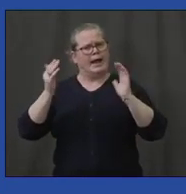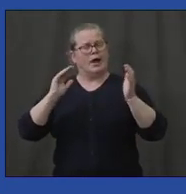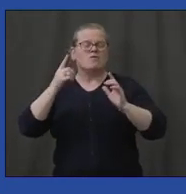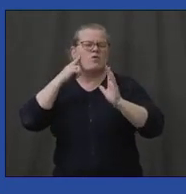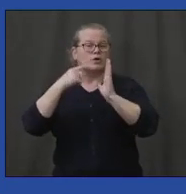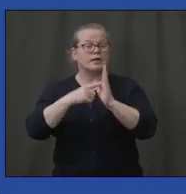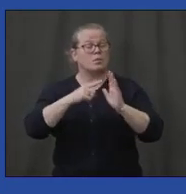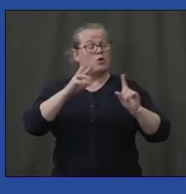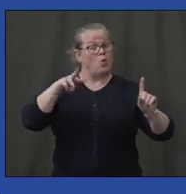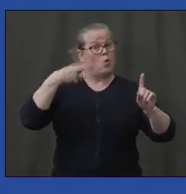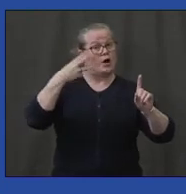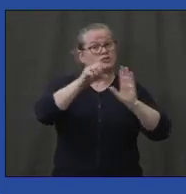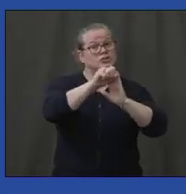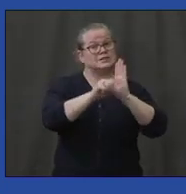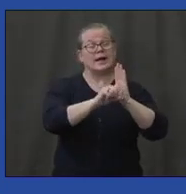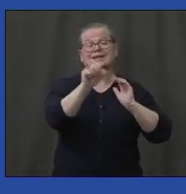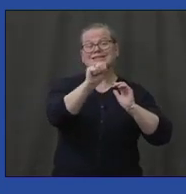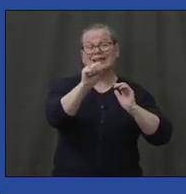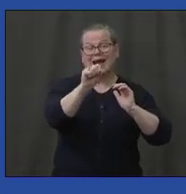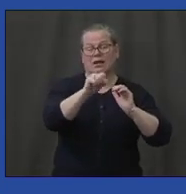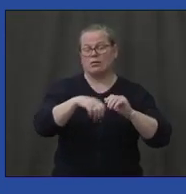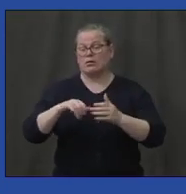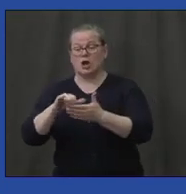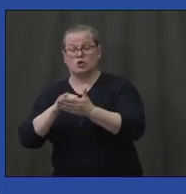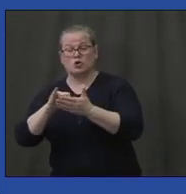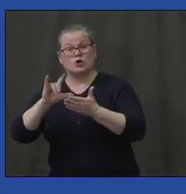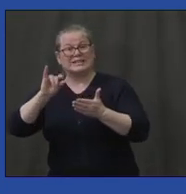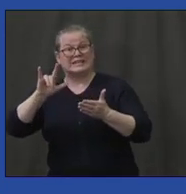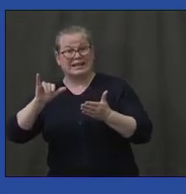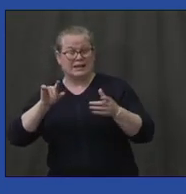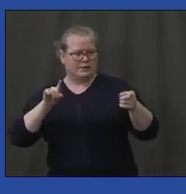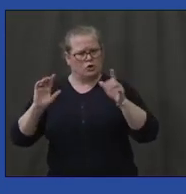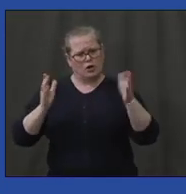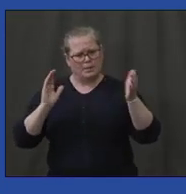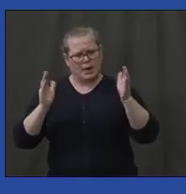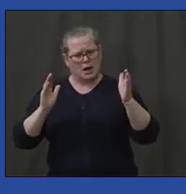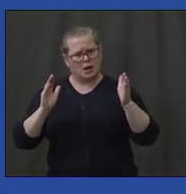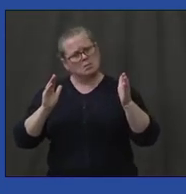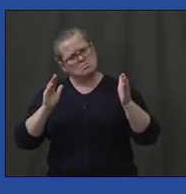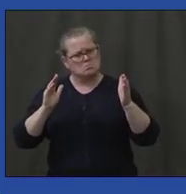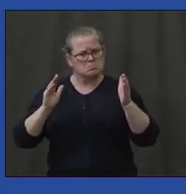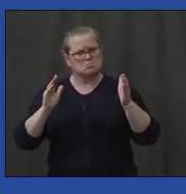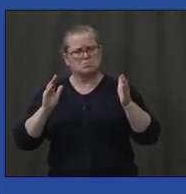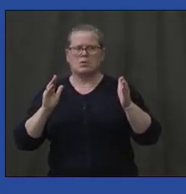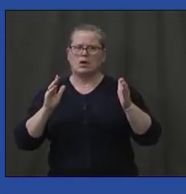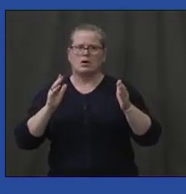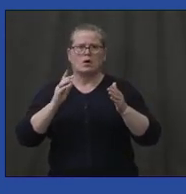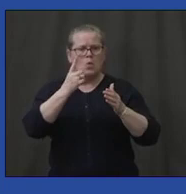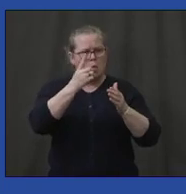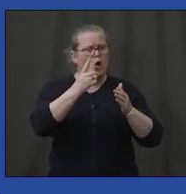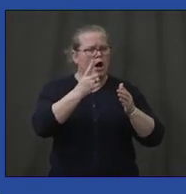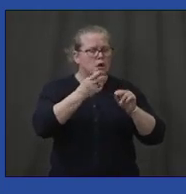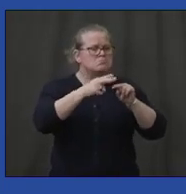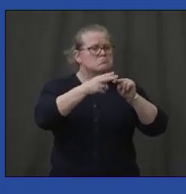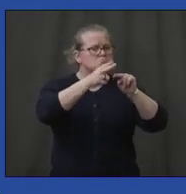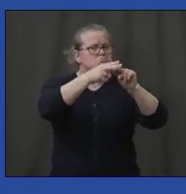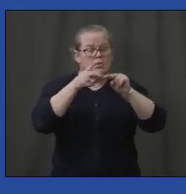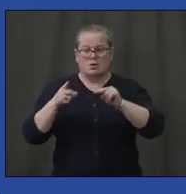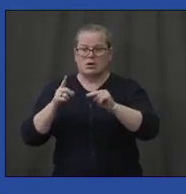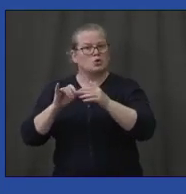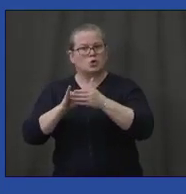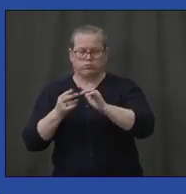that perhaps our social distancing is working, and I cannot impress upon you enough how serious this is that